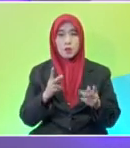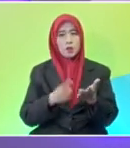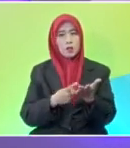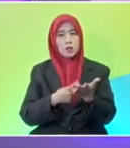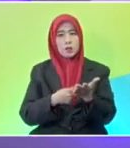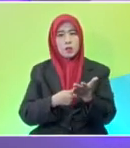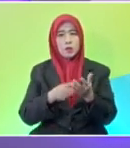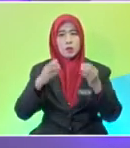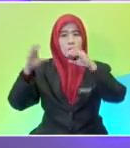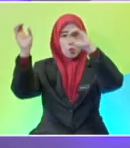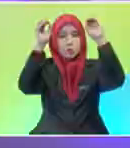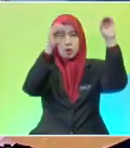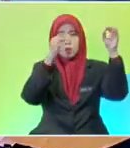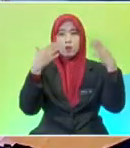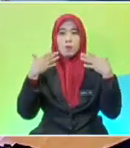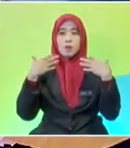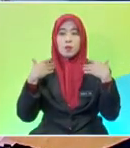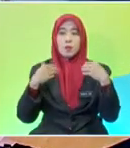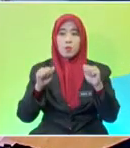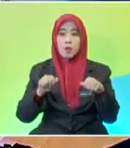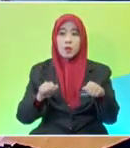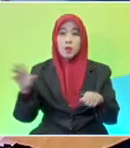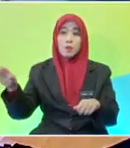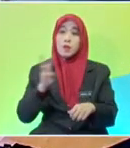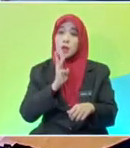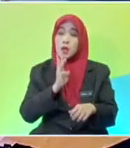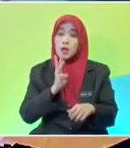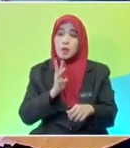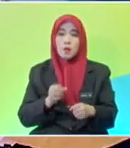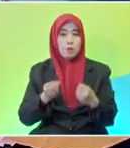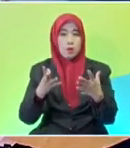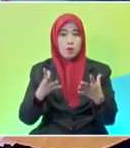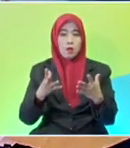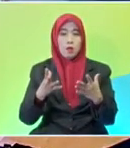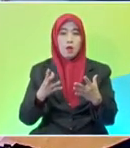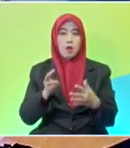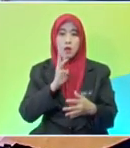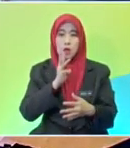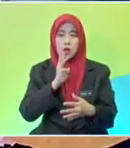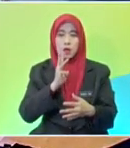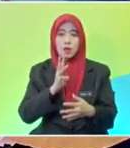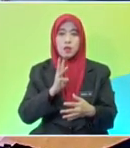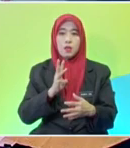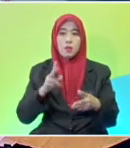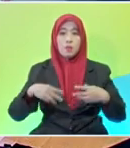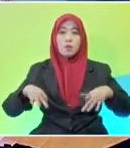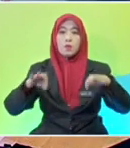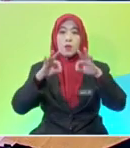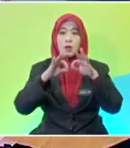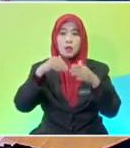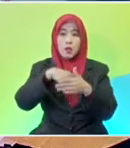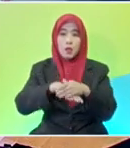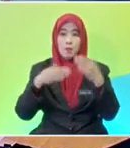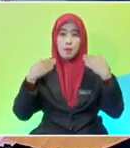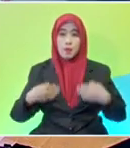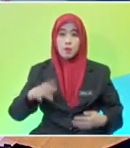in plenty of water. As you told me as well, we need 70% of water in our body, right? Yes. When it lack of water, the body become